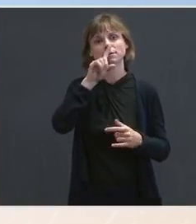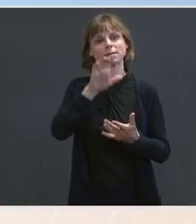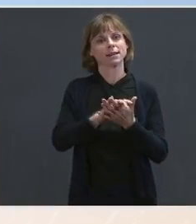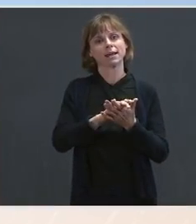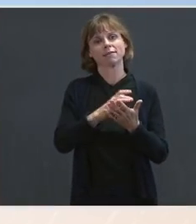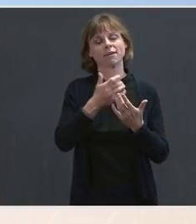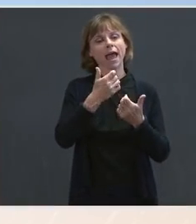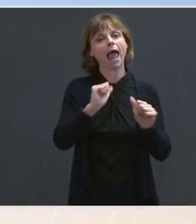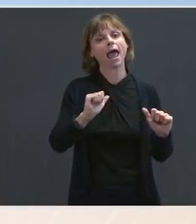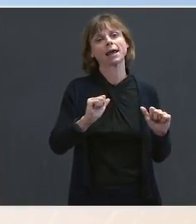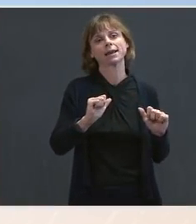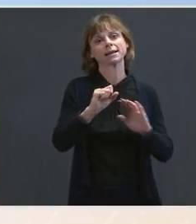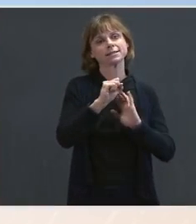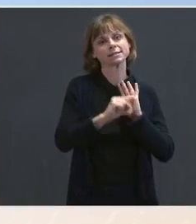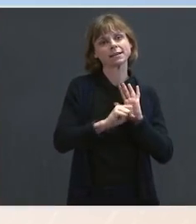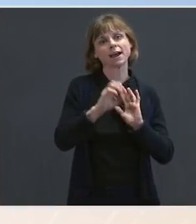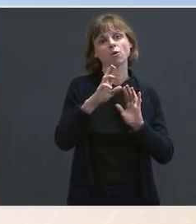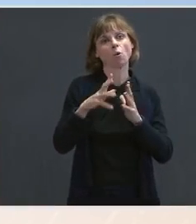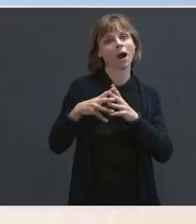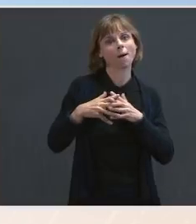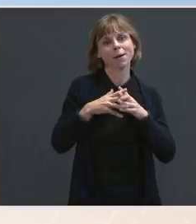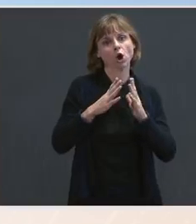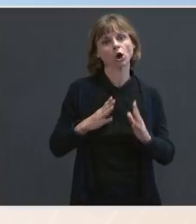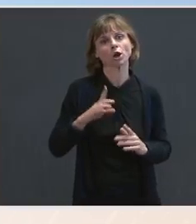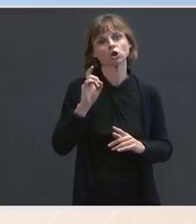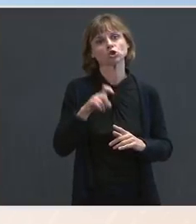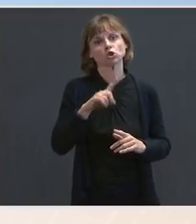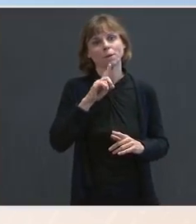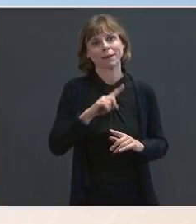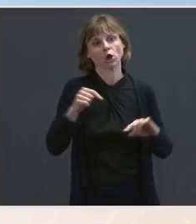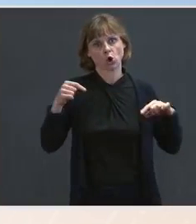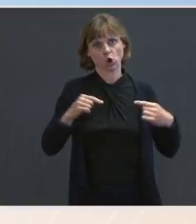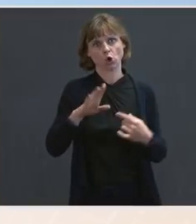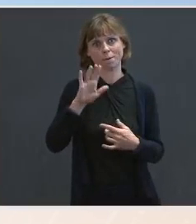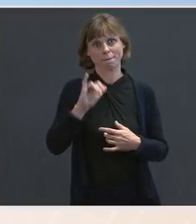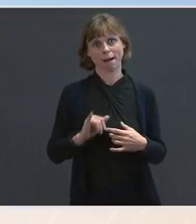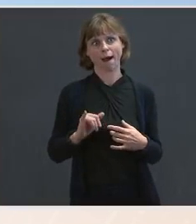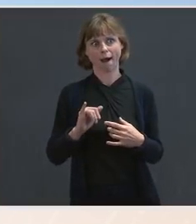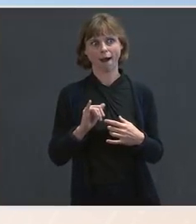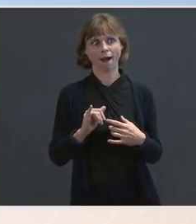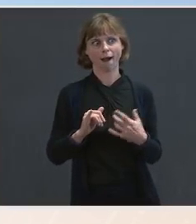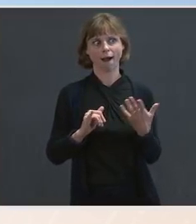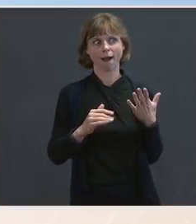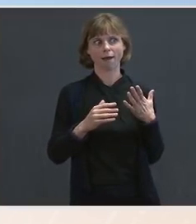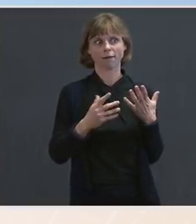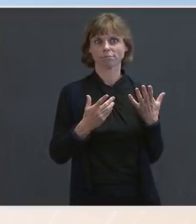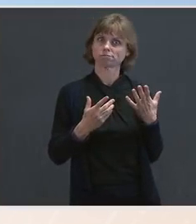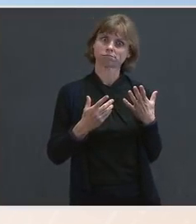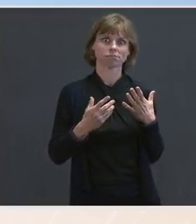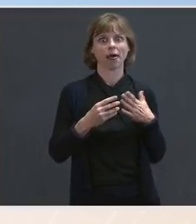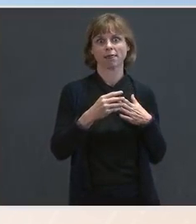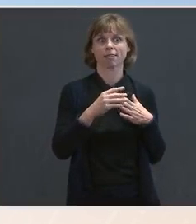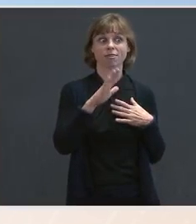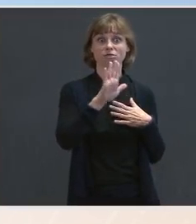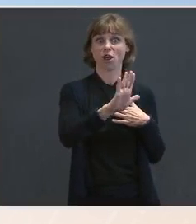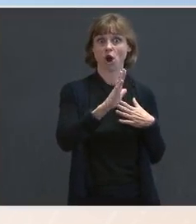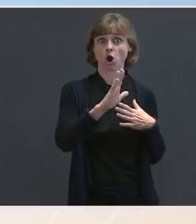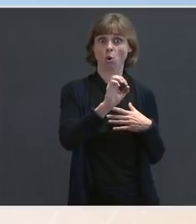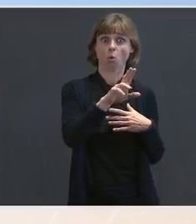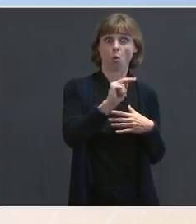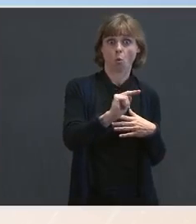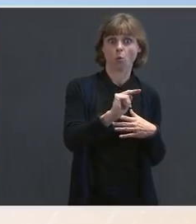American should be hurt by the guidance of their leadership. And so that's why he's